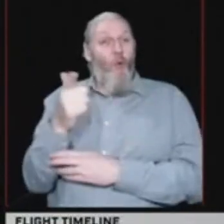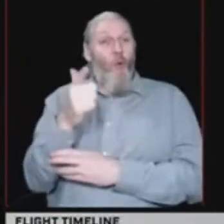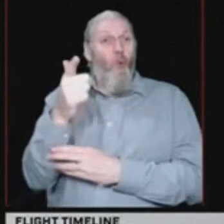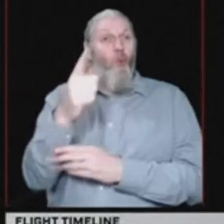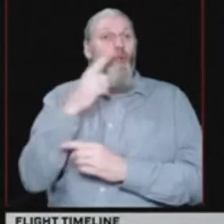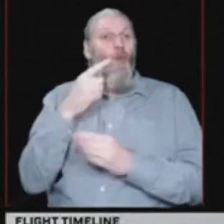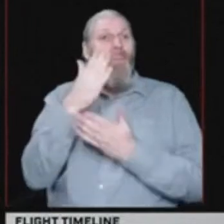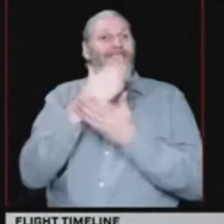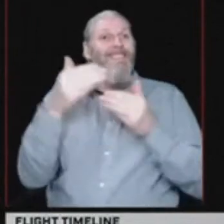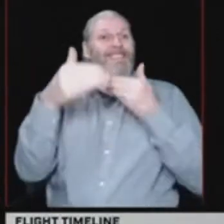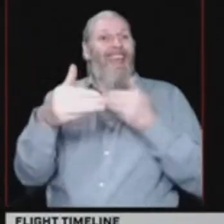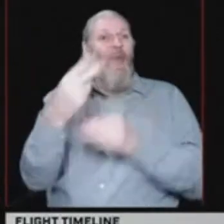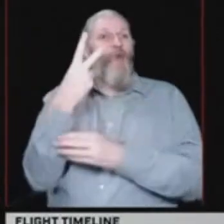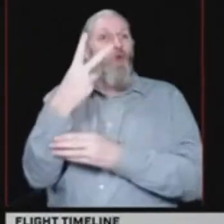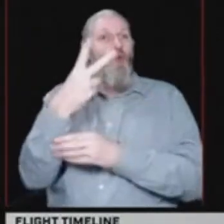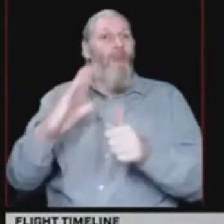1.